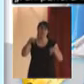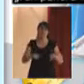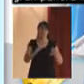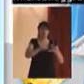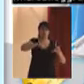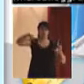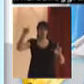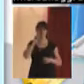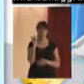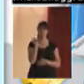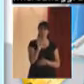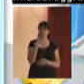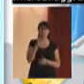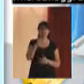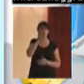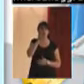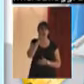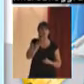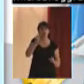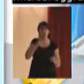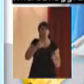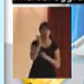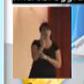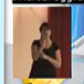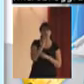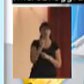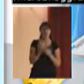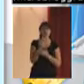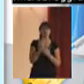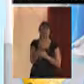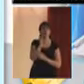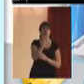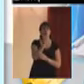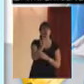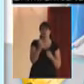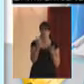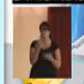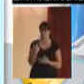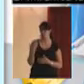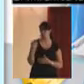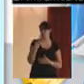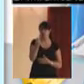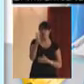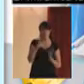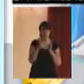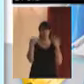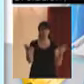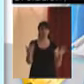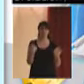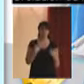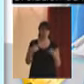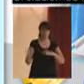look at the graph downstairs, we can see the amount, at the blog at the bottom, we can see the amount of visits. In